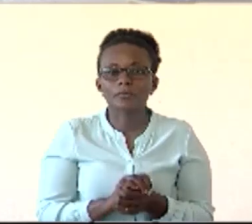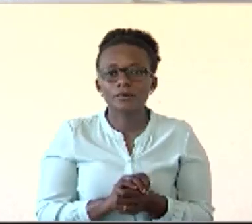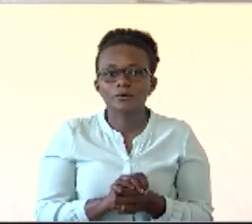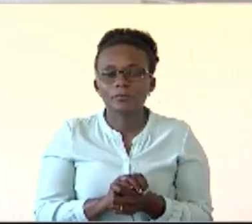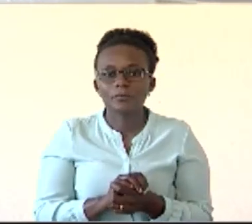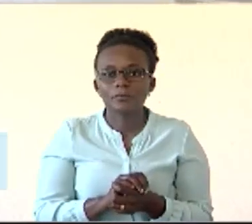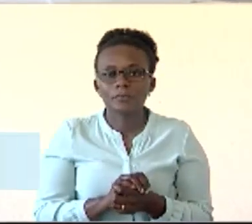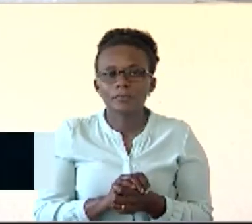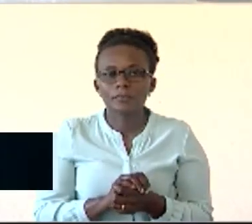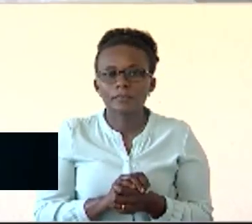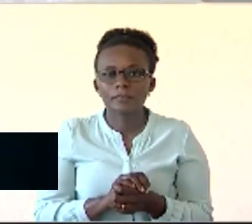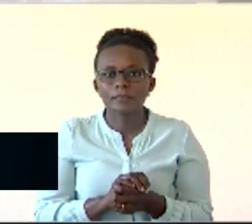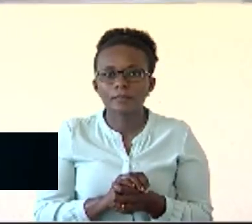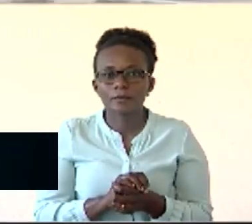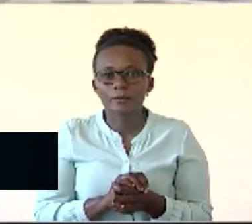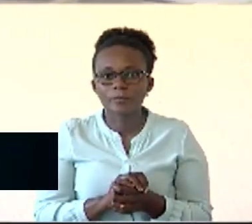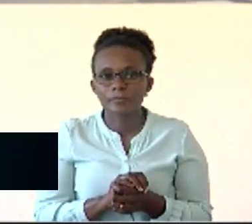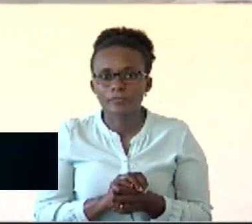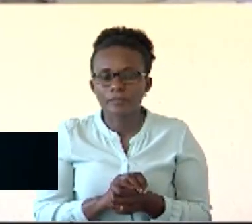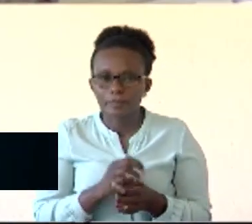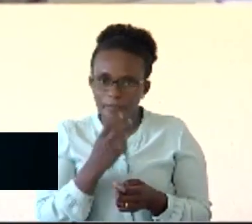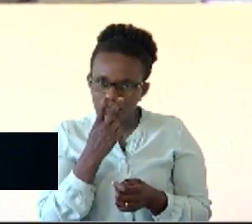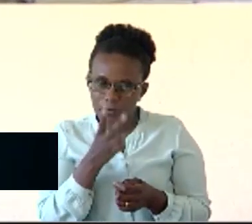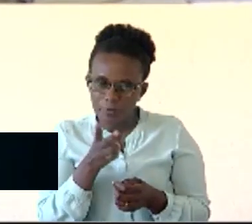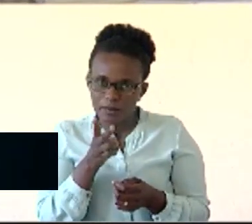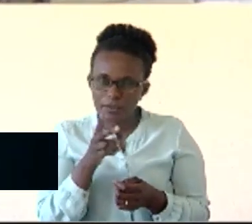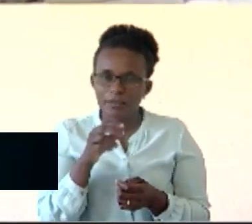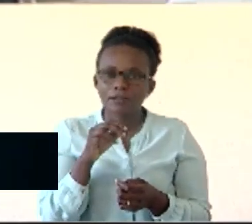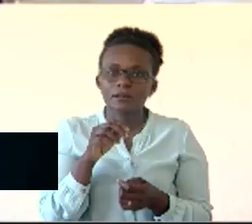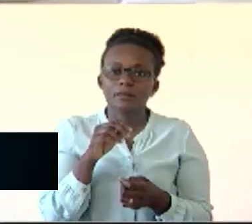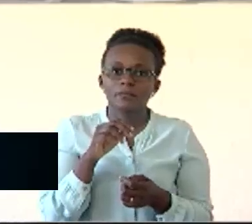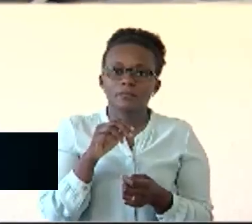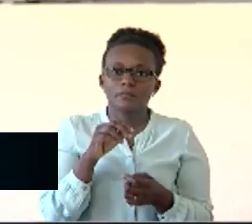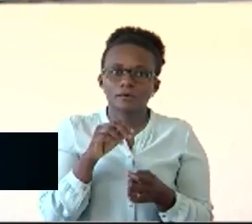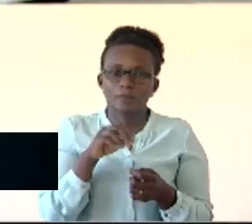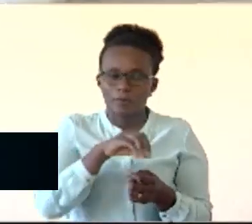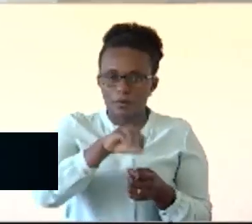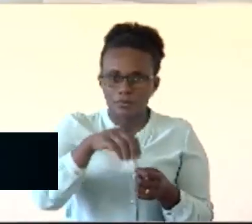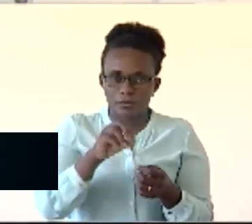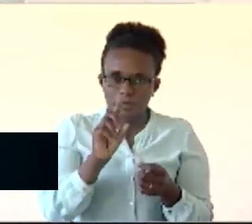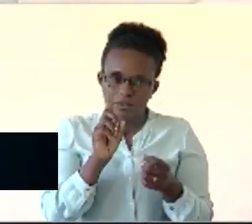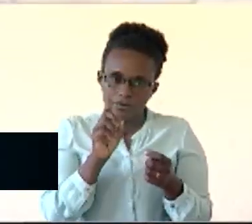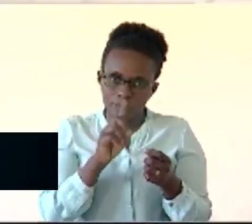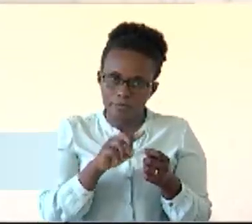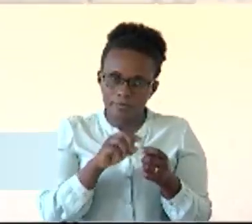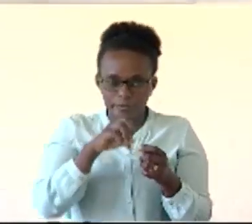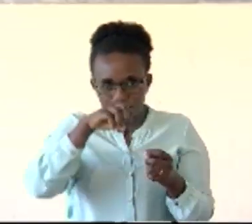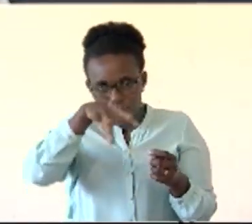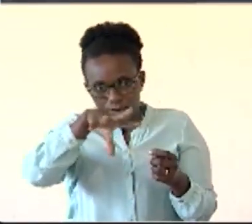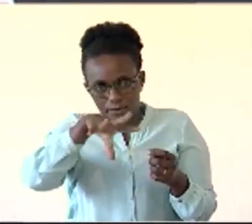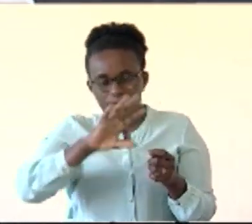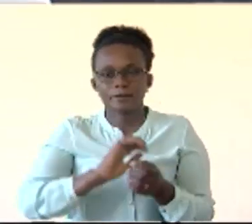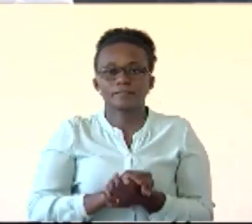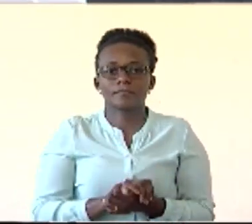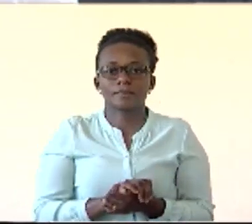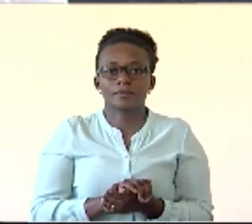chloride, as we have said. This is the switch. These are electrodes. We have this one. This is one of the